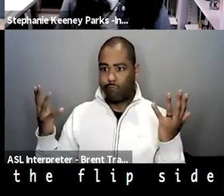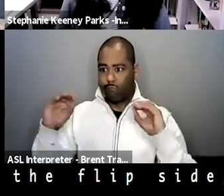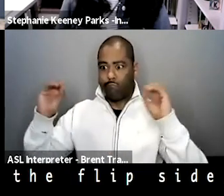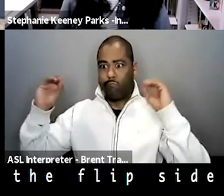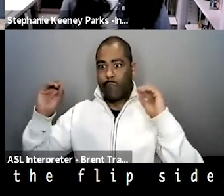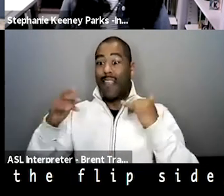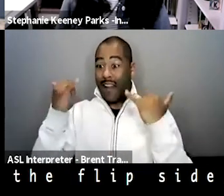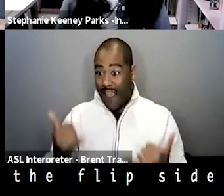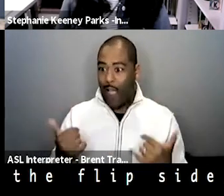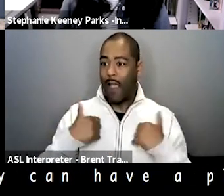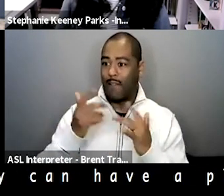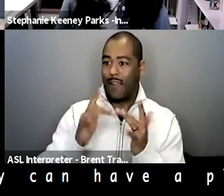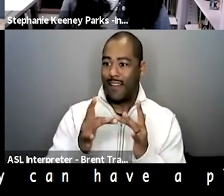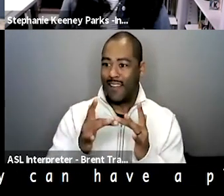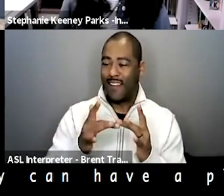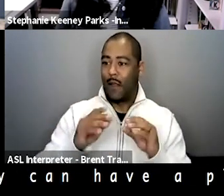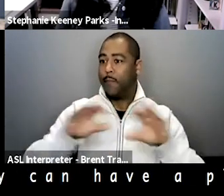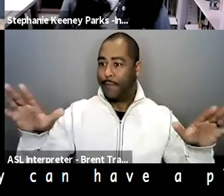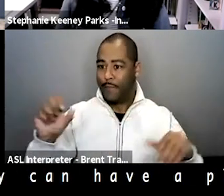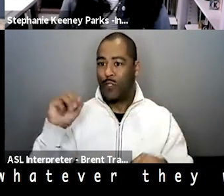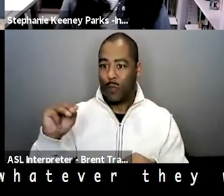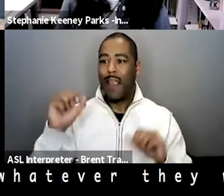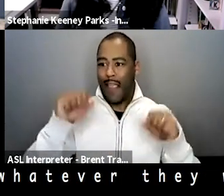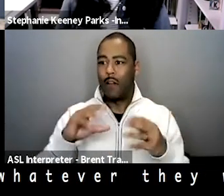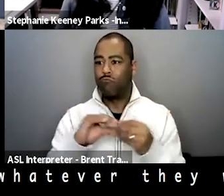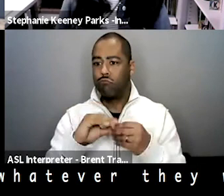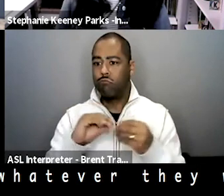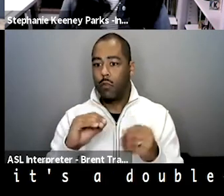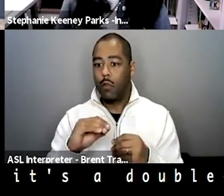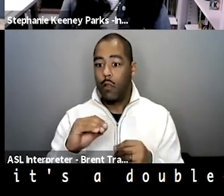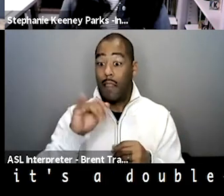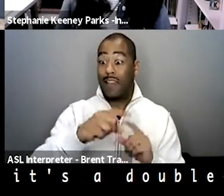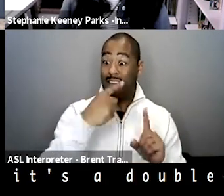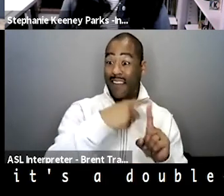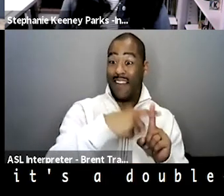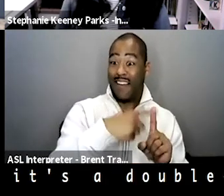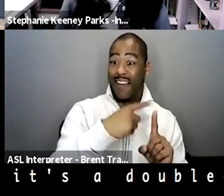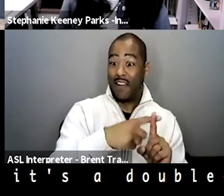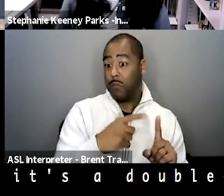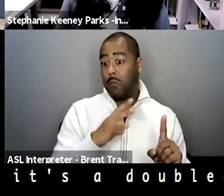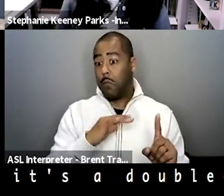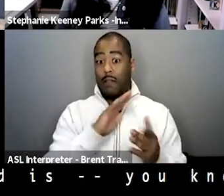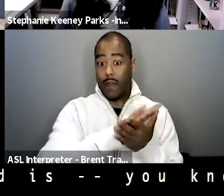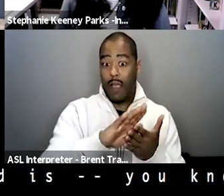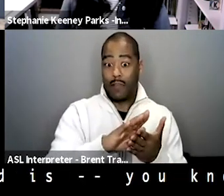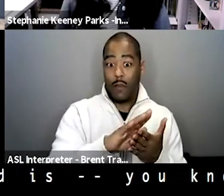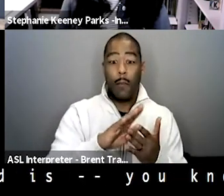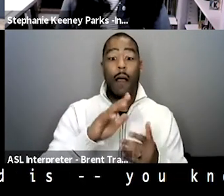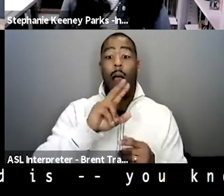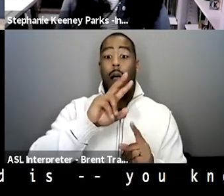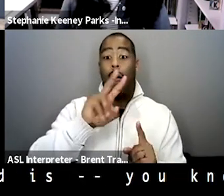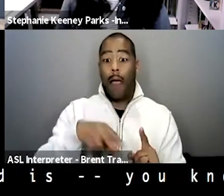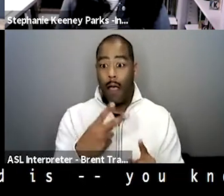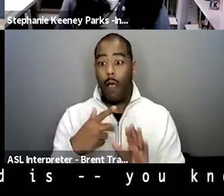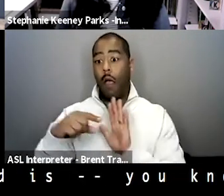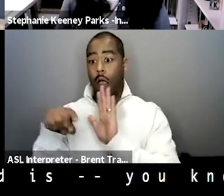platform and say whatever they want to say. On the flip side, everybody can have a platform and say whatever they want to say. And so it's